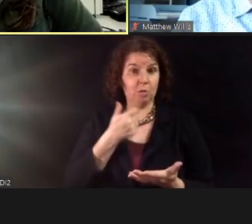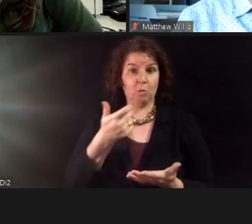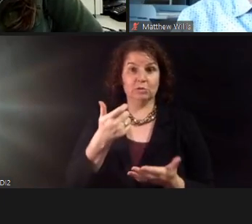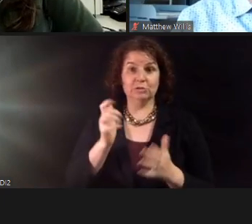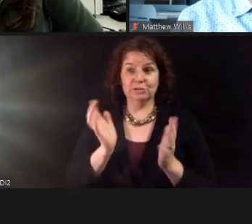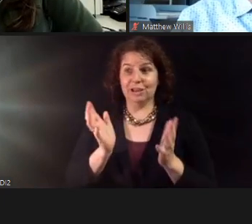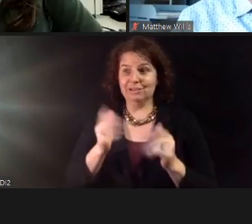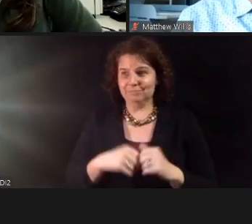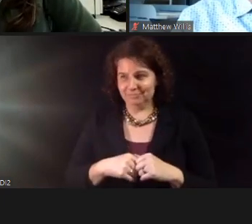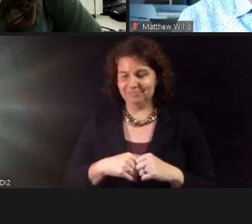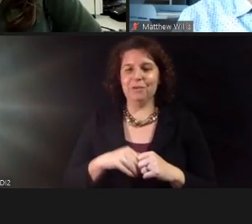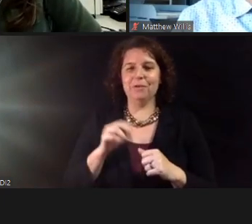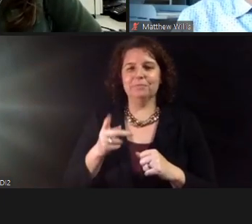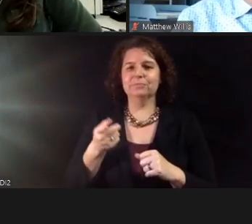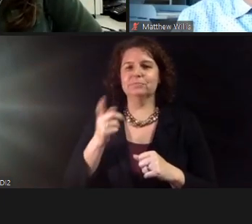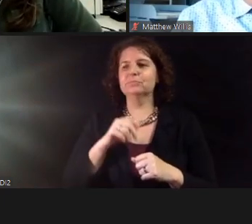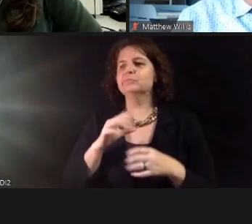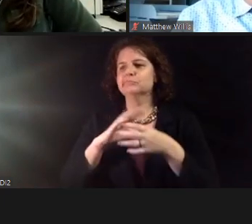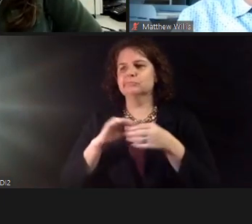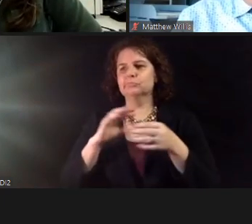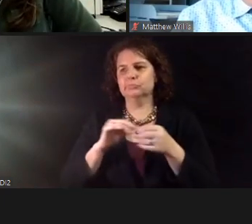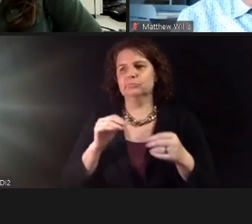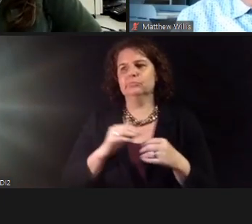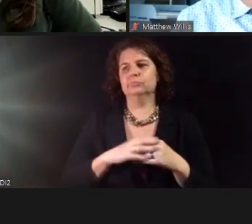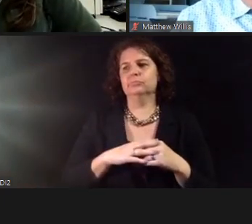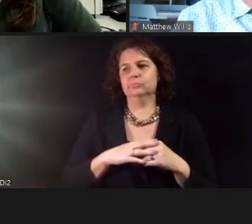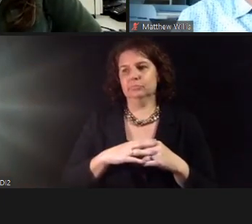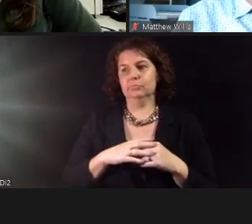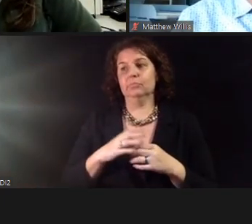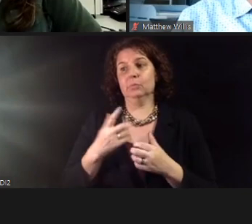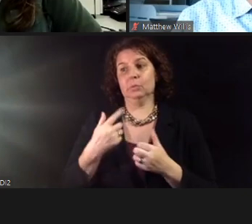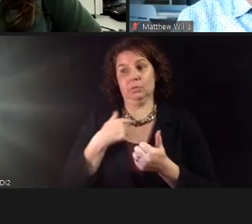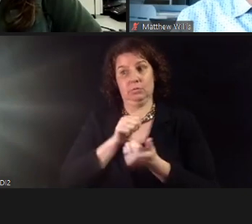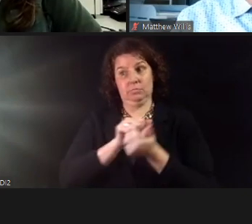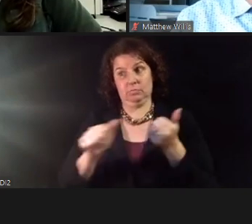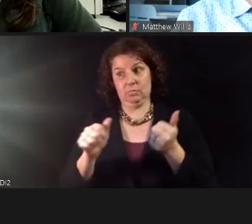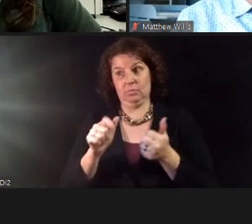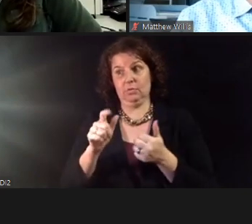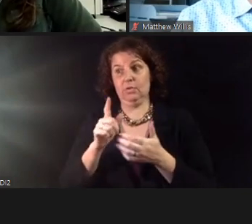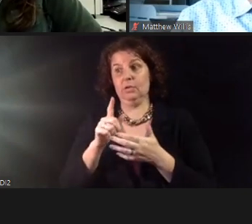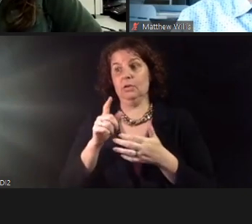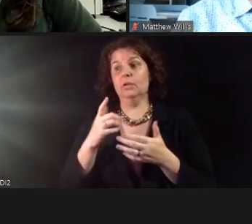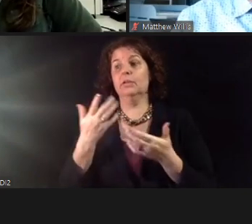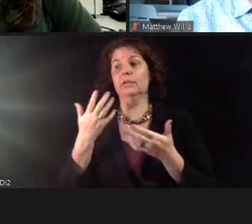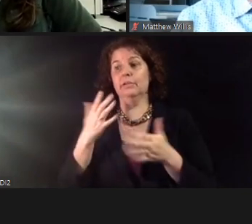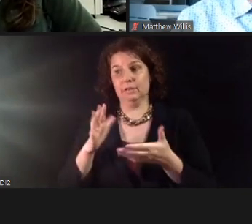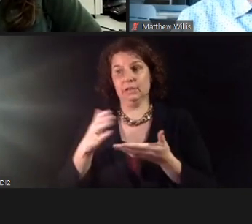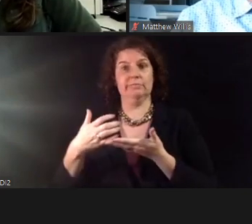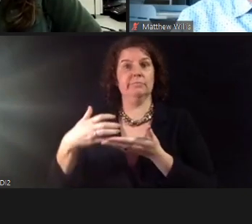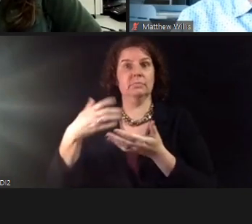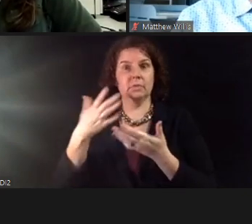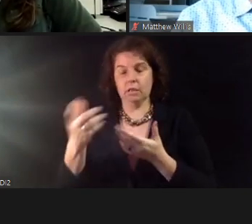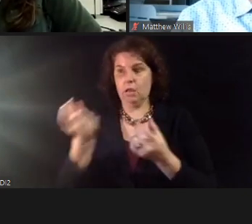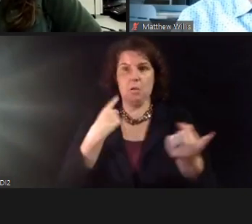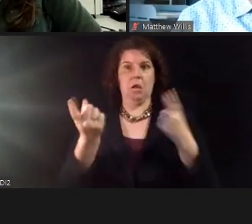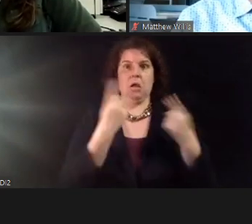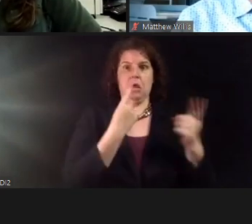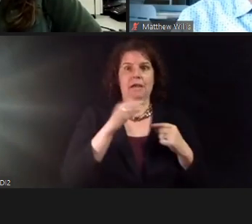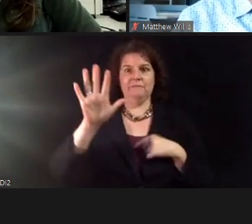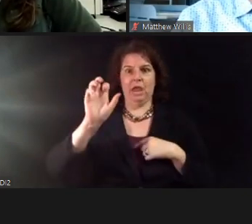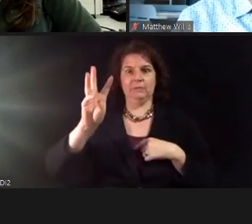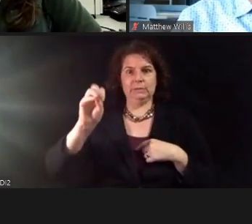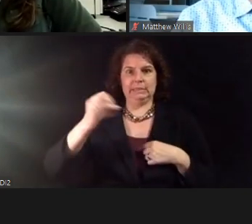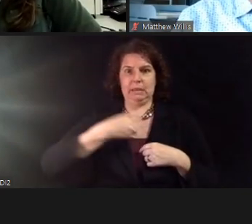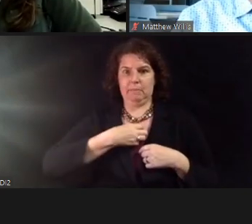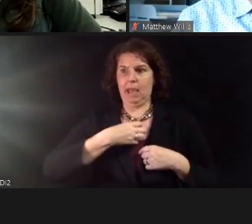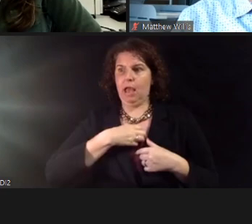since the board passed the ordinance, we've received about 560 complaints. And the process is really